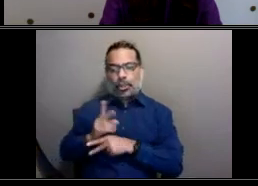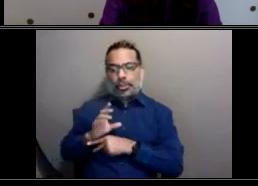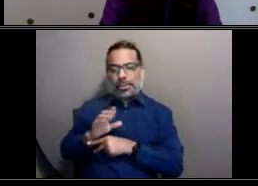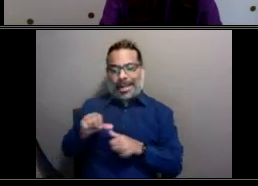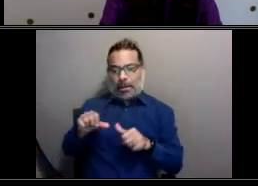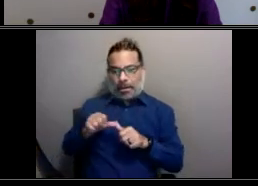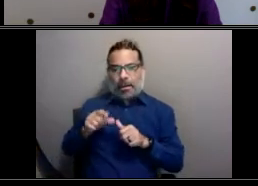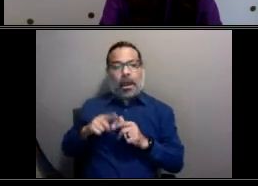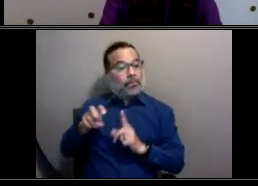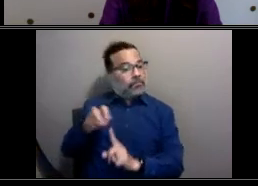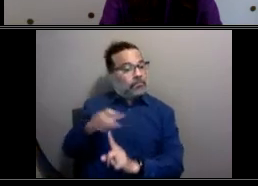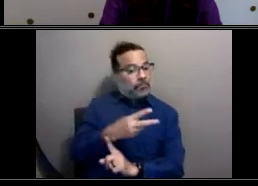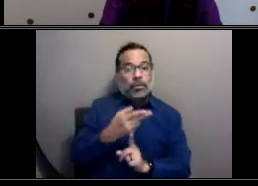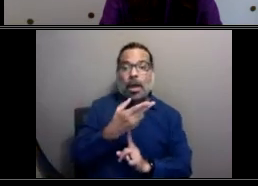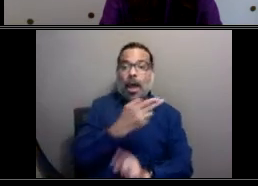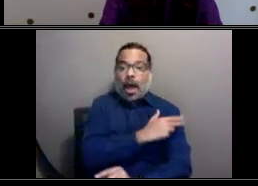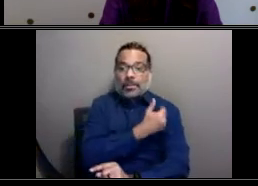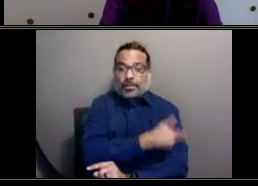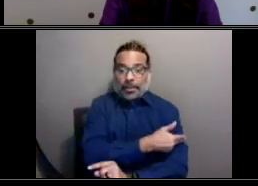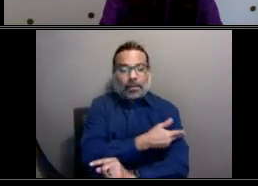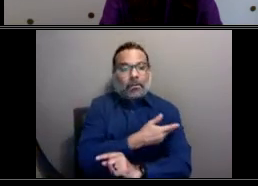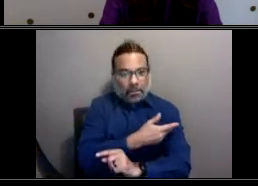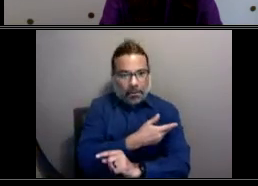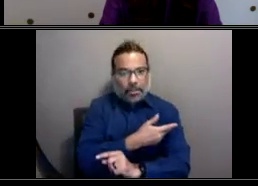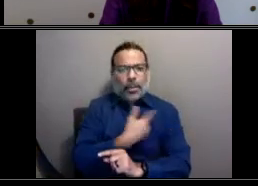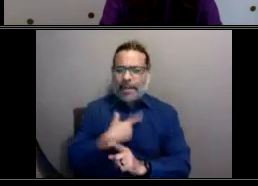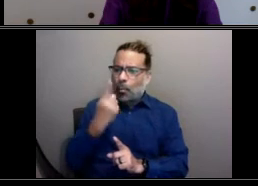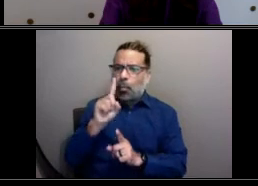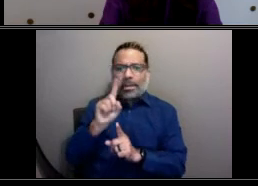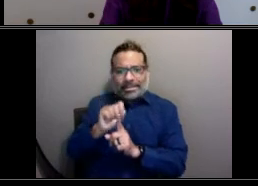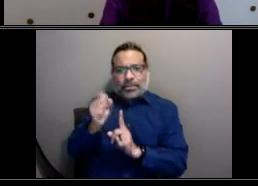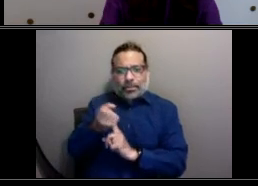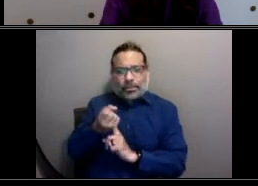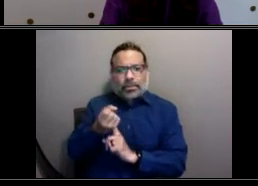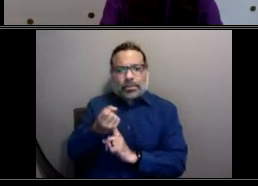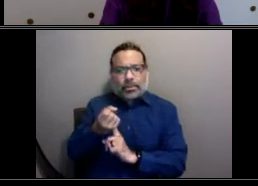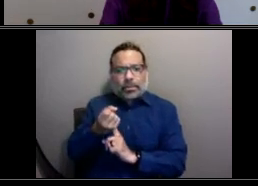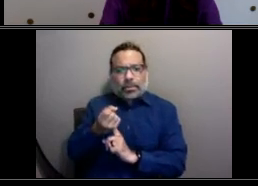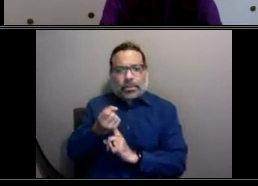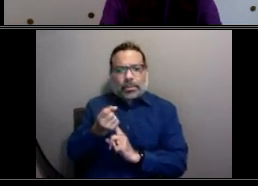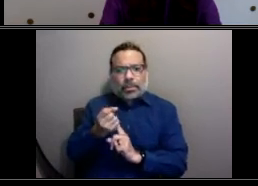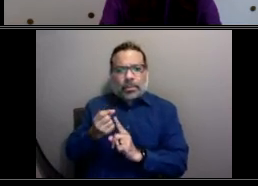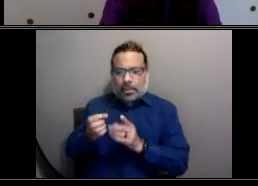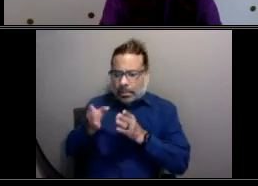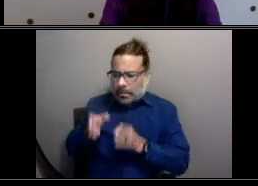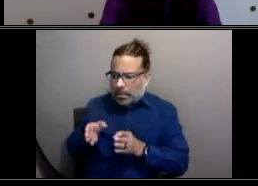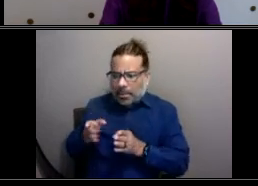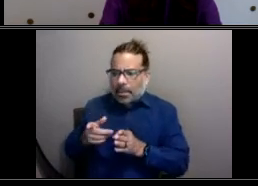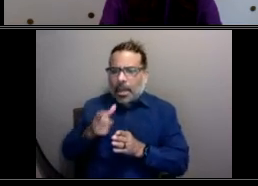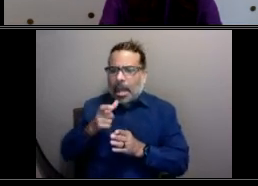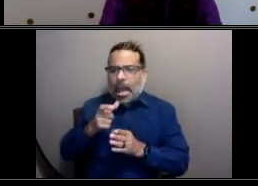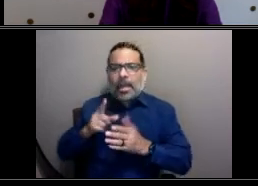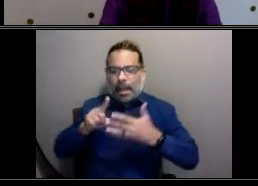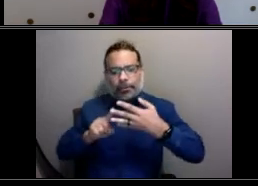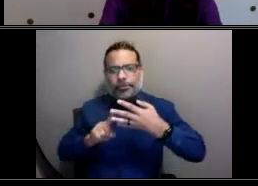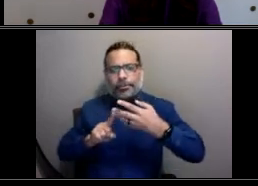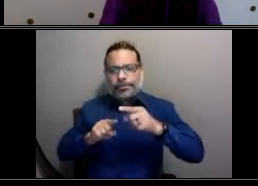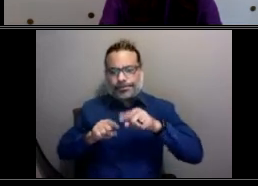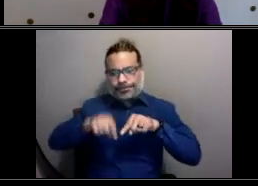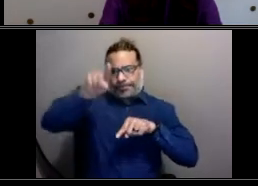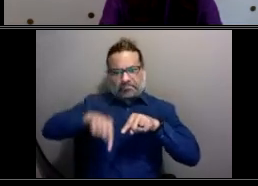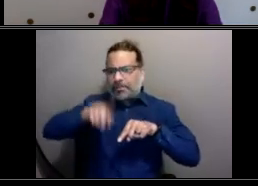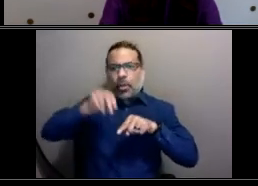in the hospital. So we definitely have a situation where our growth here is not just straight up and down. It can go